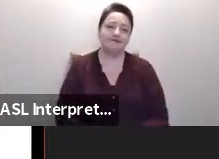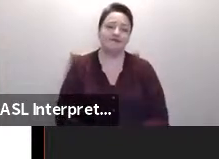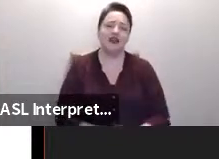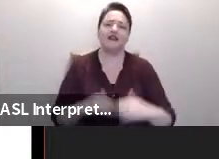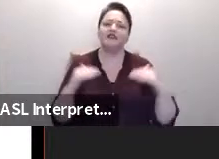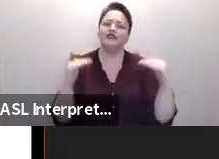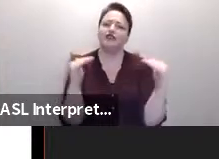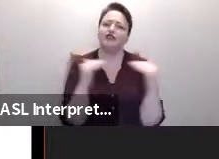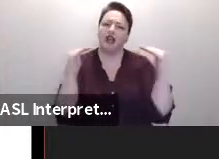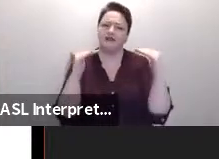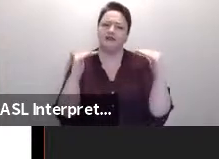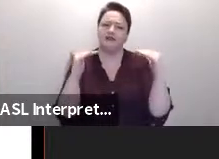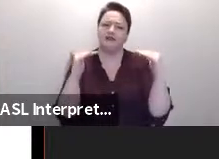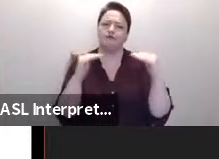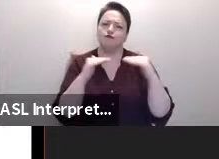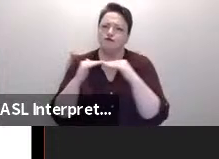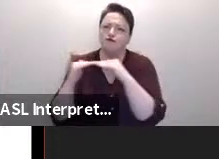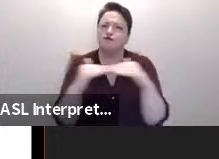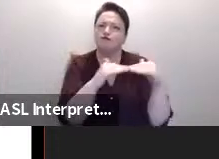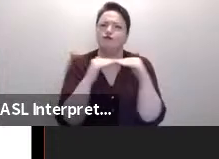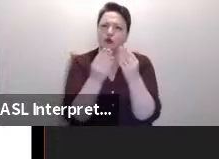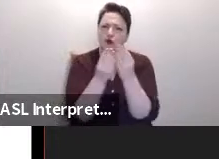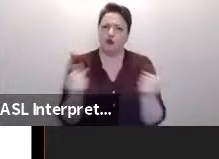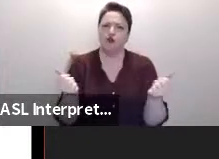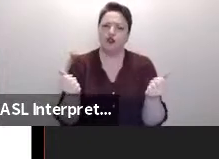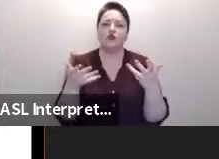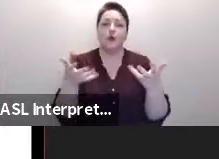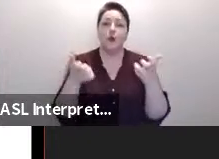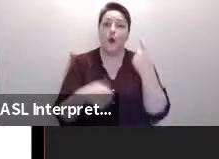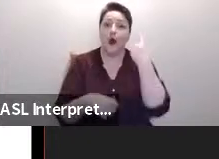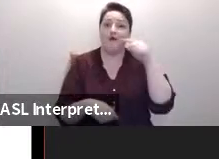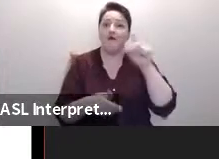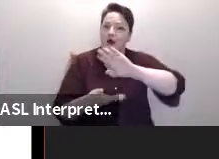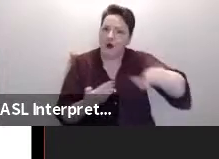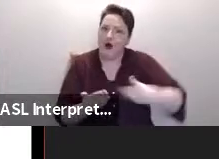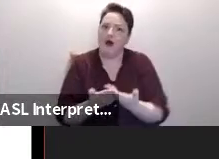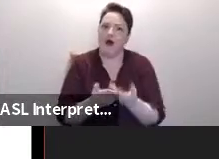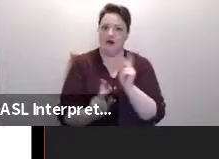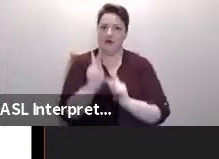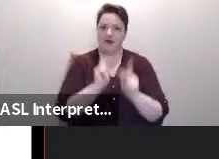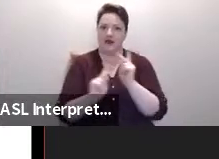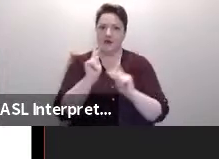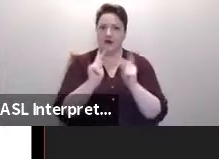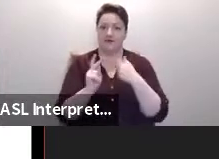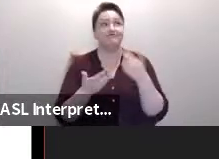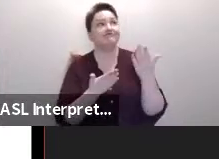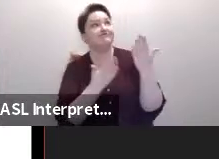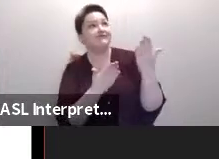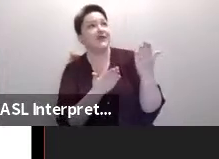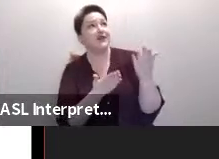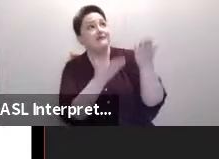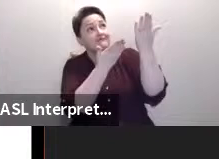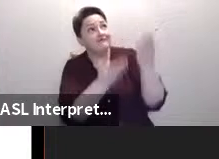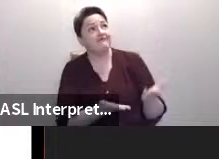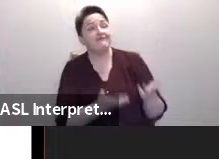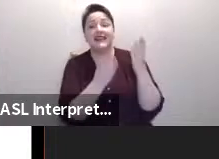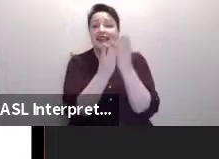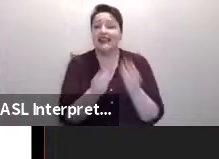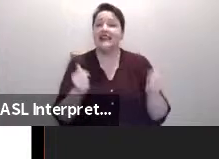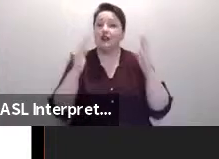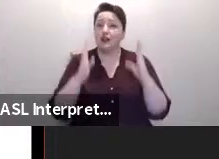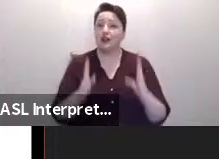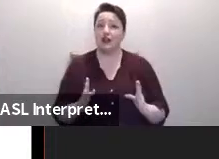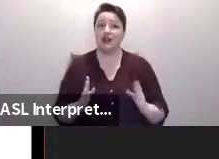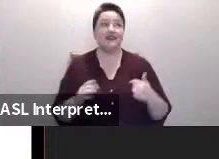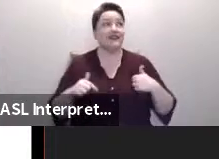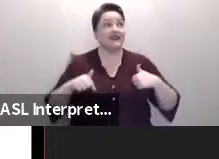and equitable solutions are sought for all. We turn to you as you are the healer in both this world